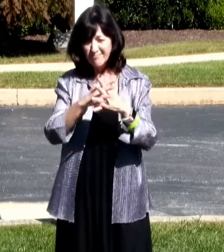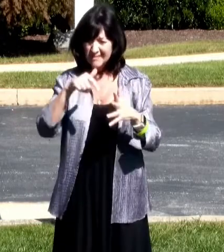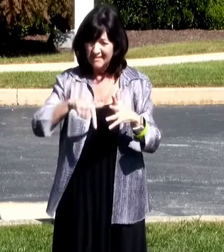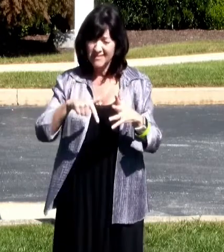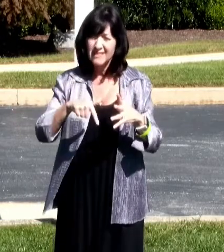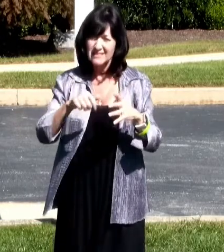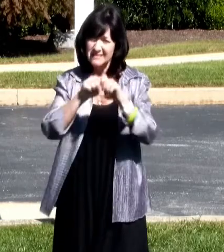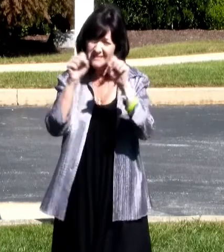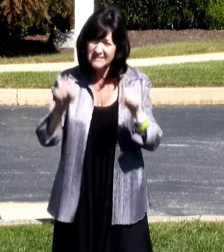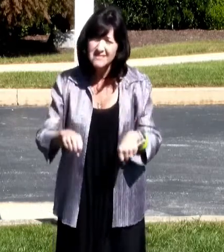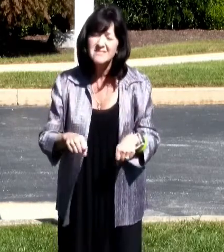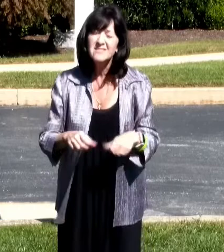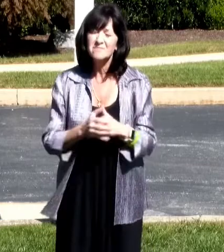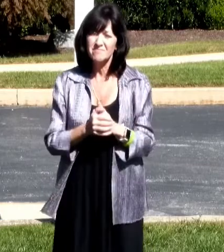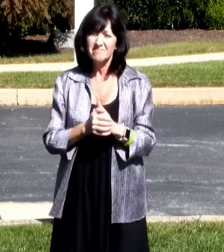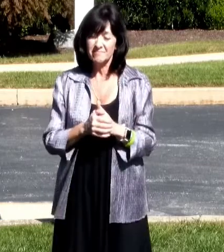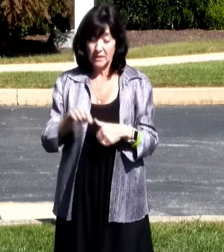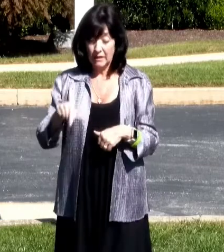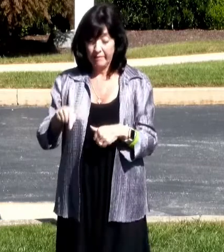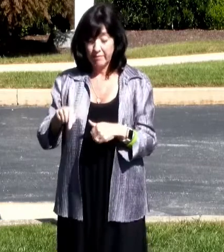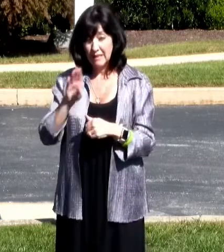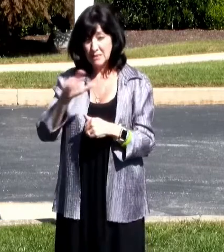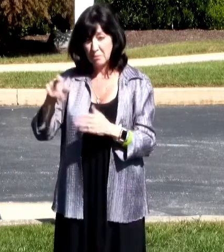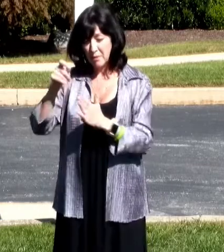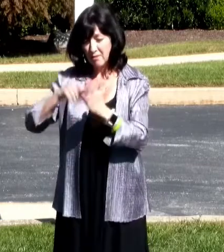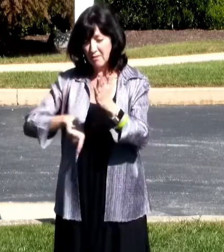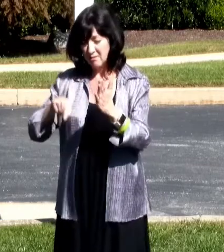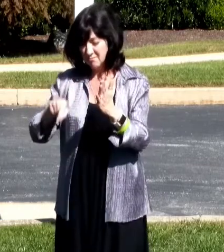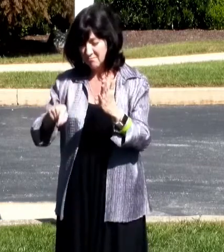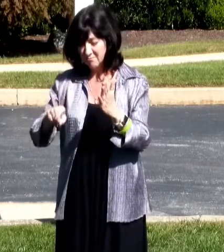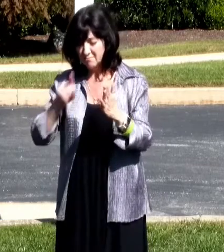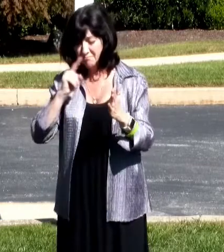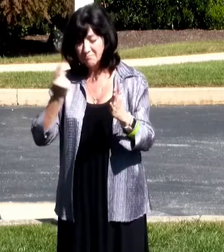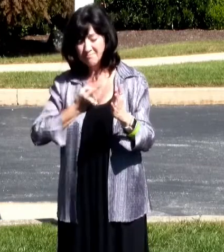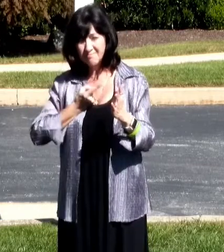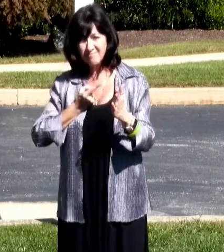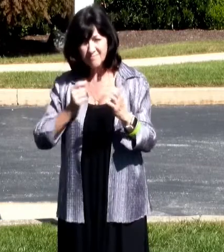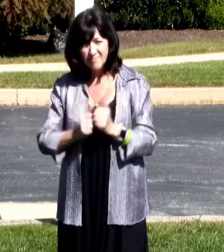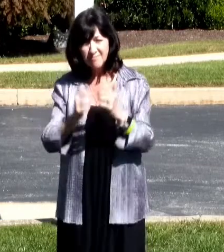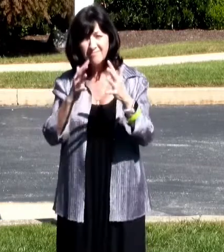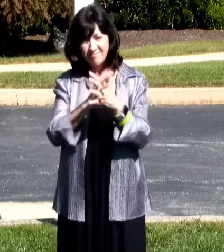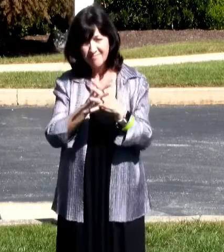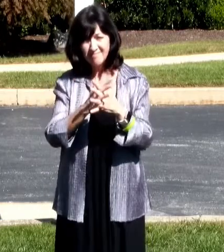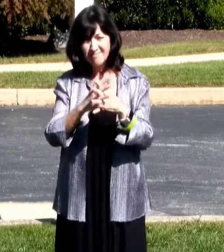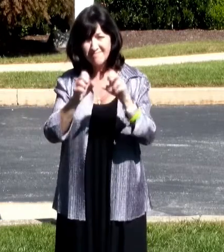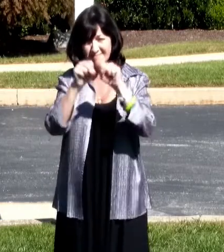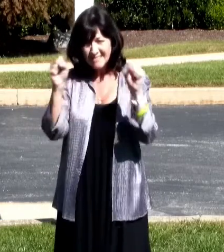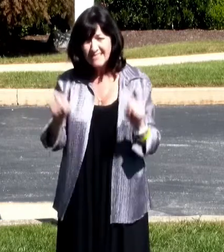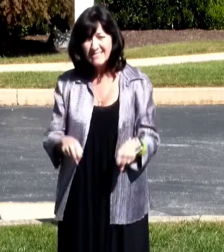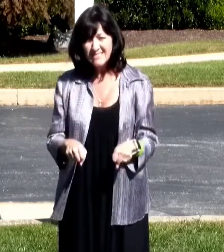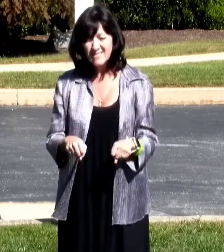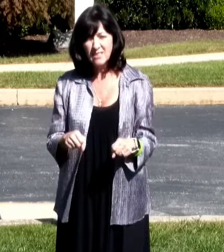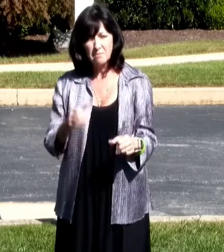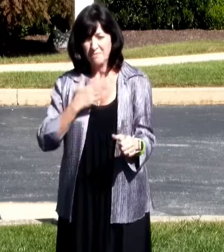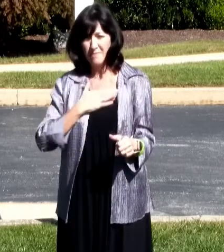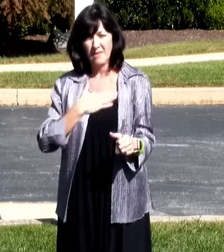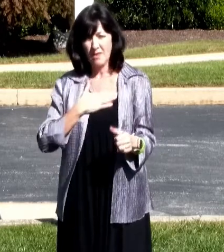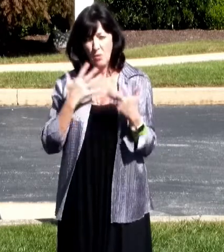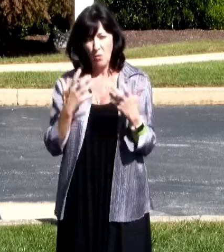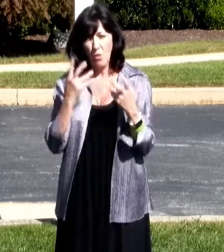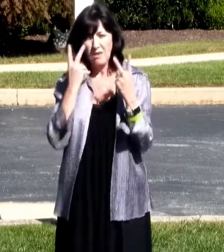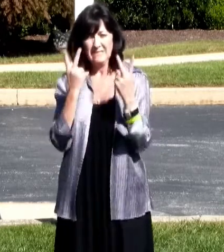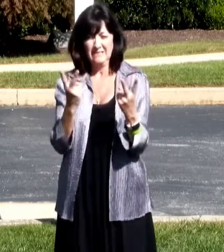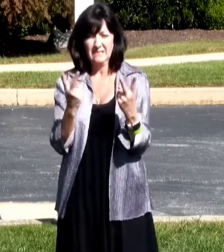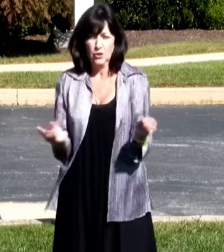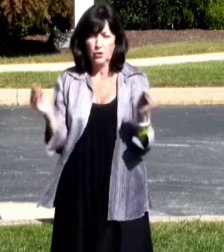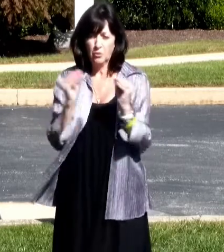challenges in this bill and providing for individuals for a healthier Delaware. Thank you so very much.